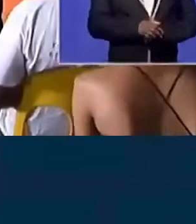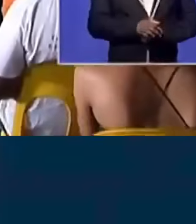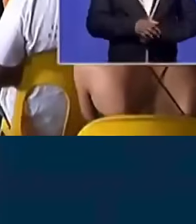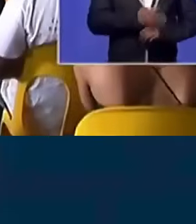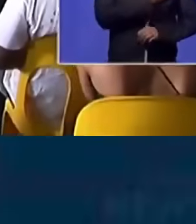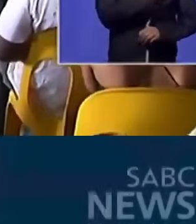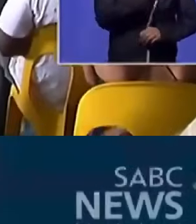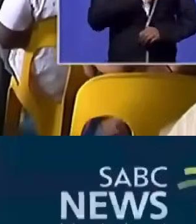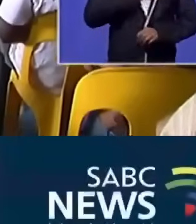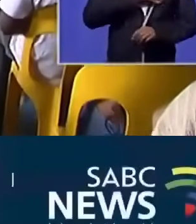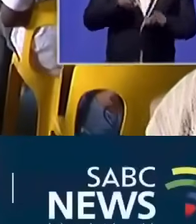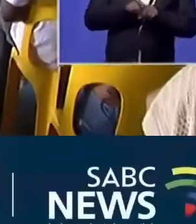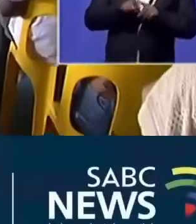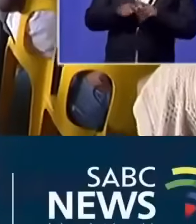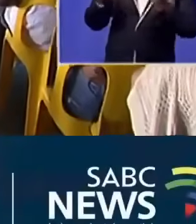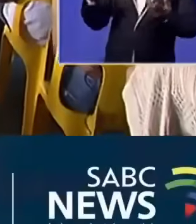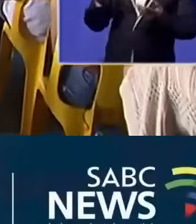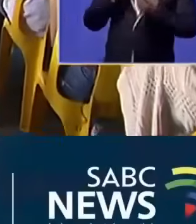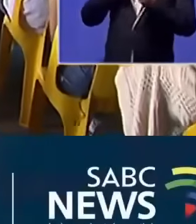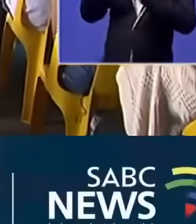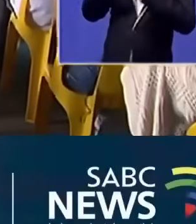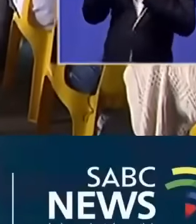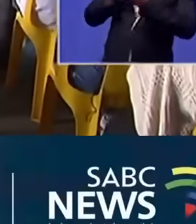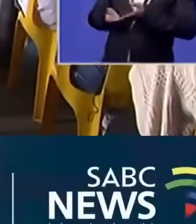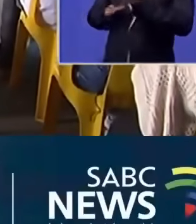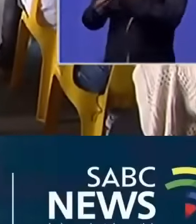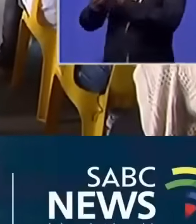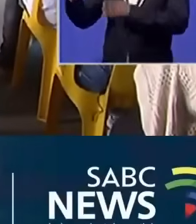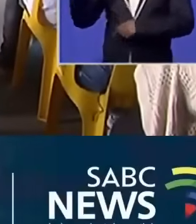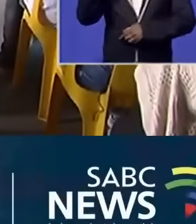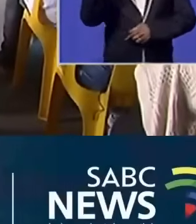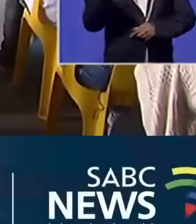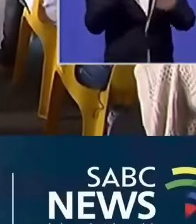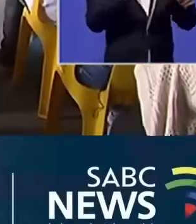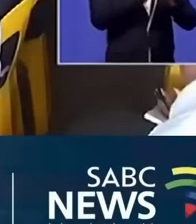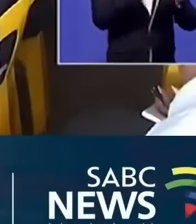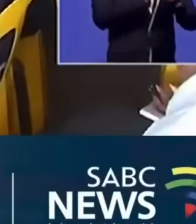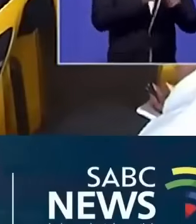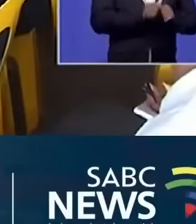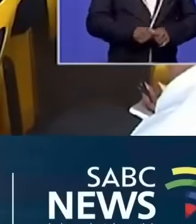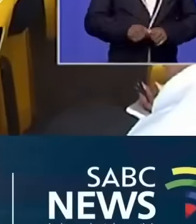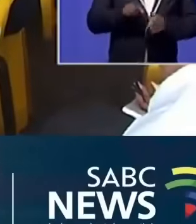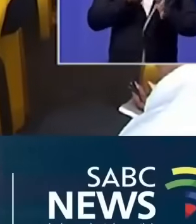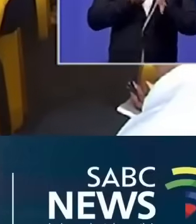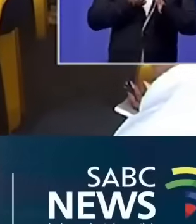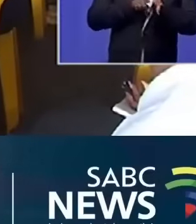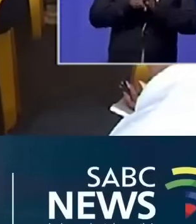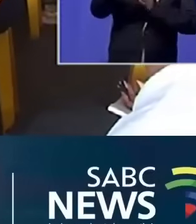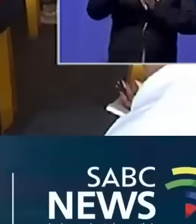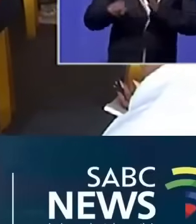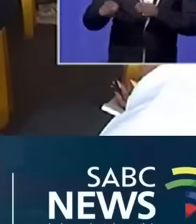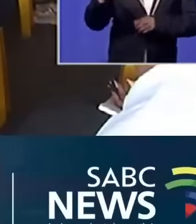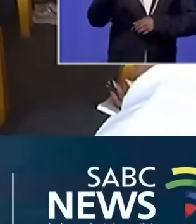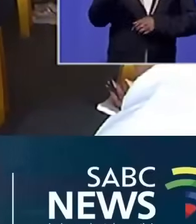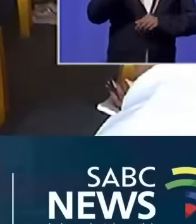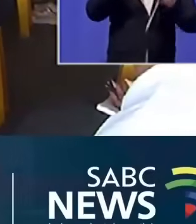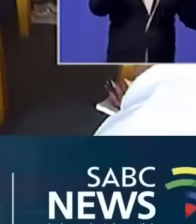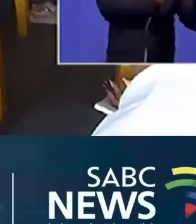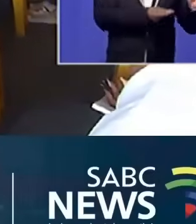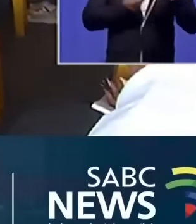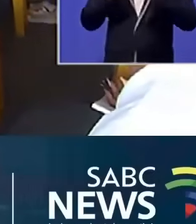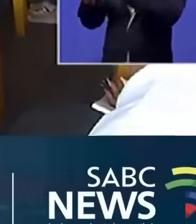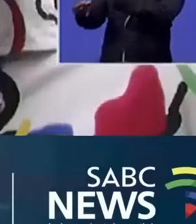dillo tša bona ga di tšeelwe tlhogong bjale nepo ke gore dillo tša bona di kgotholelwe sebokeng sa G20 mafelelong a beke ye. Mabaka